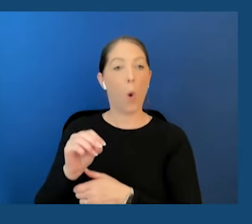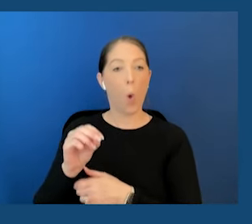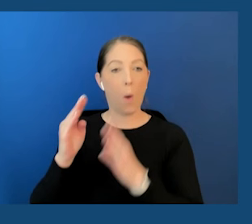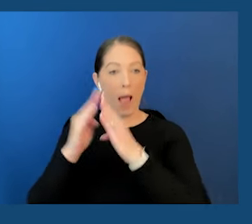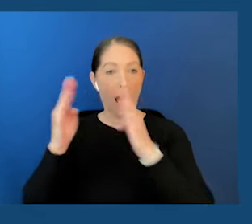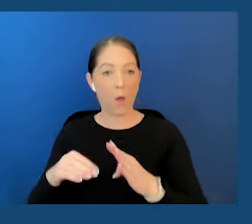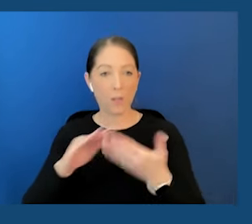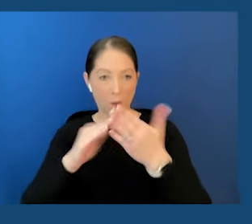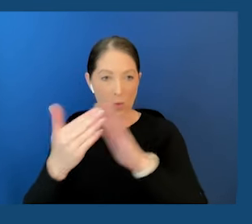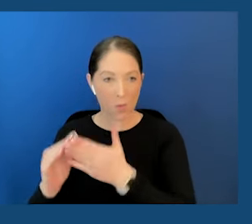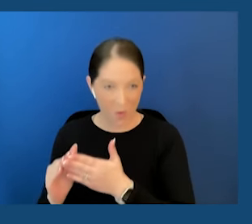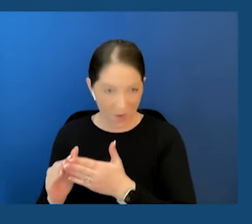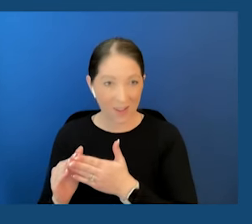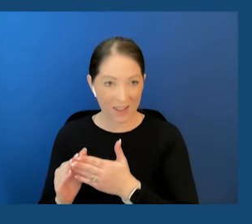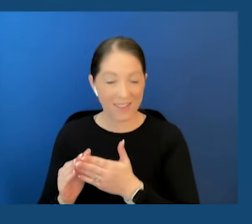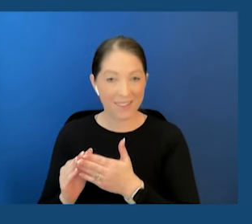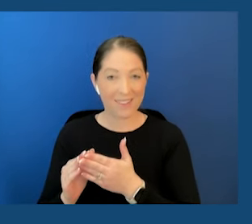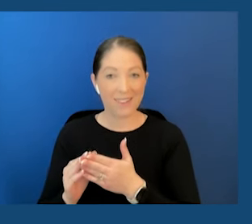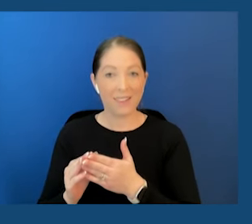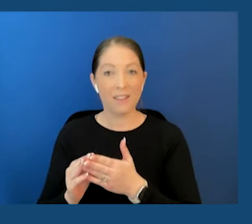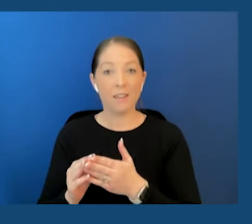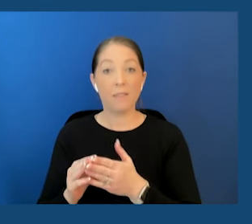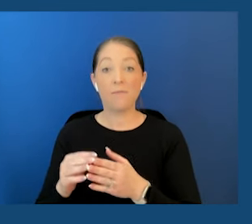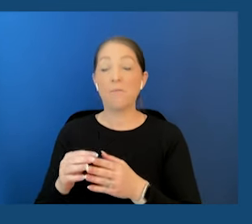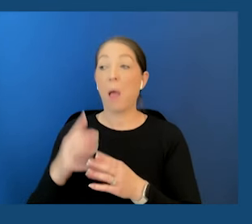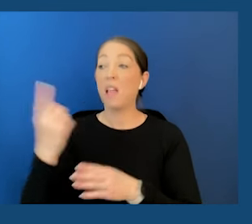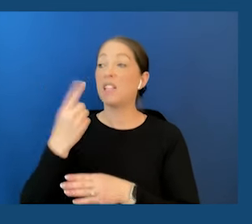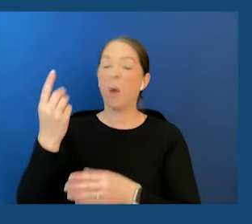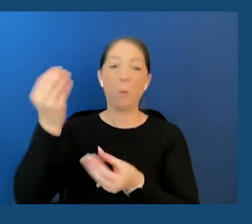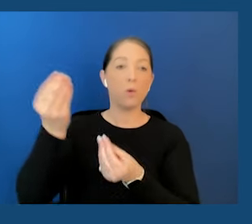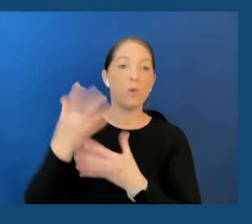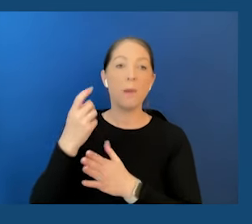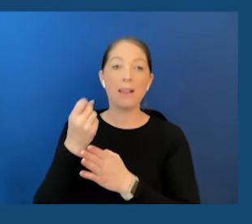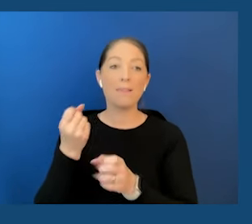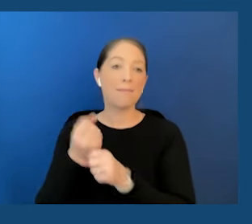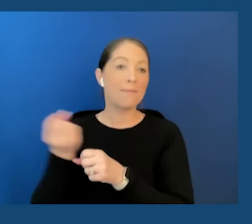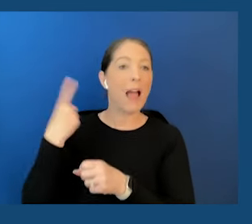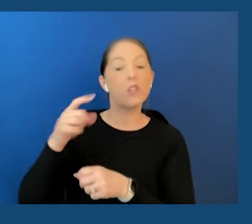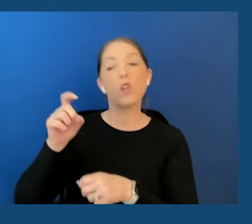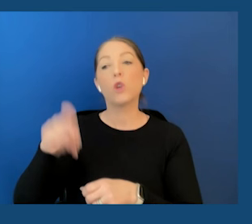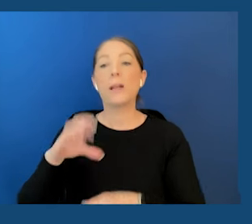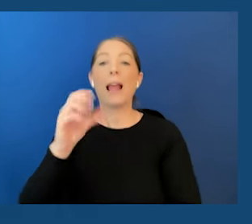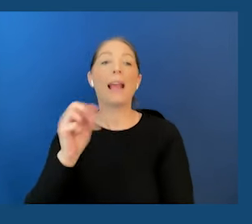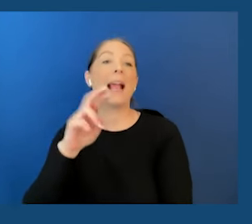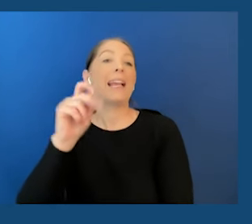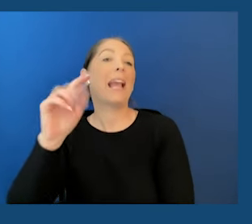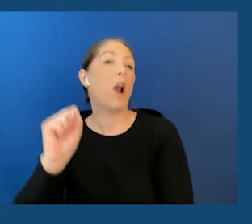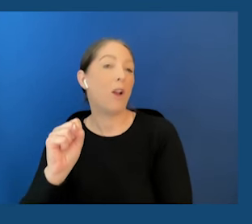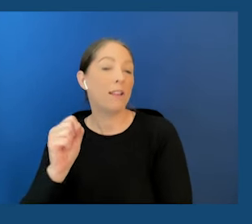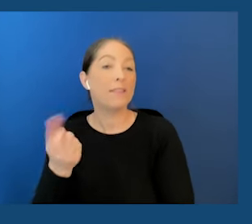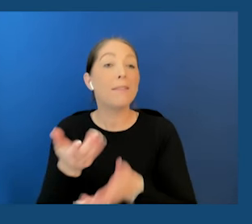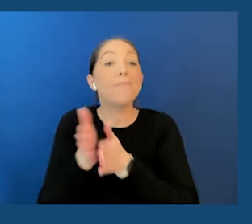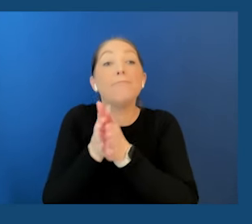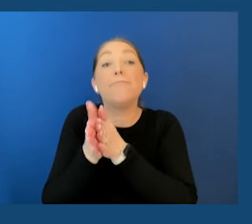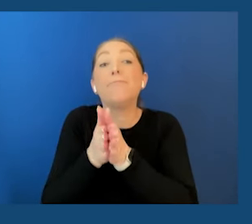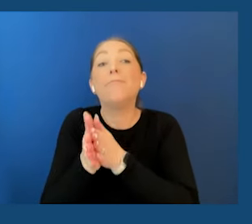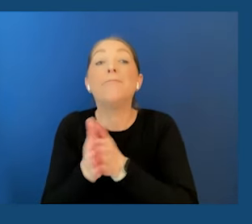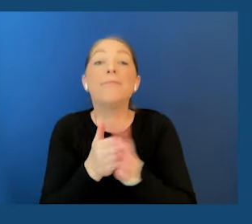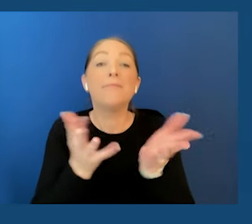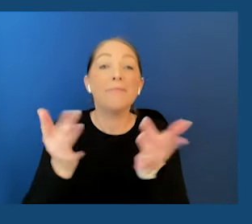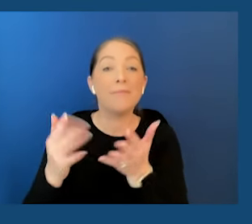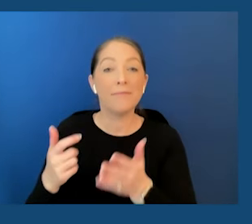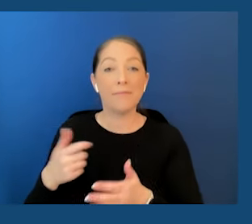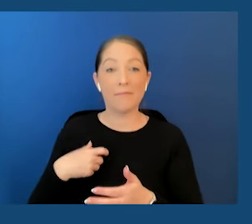year, we'll do whatever you want, you just have to give us carrots. So I brought carrots to the meeting. I literally had a bunch of carrots in my